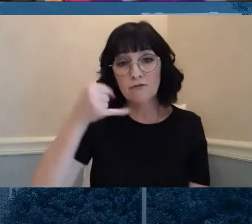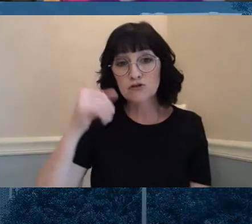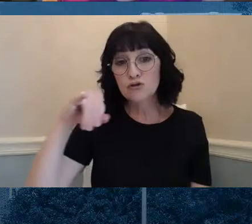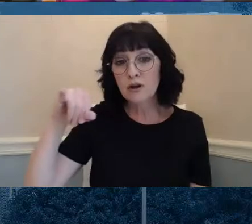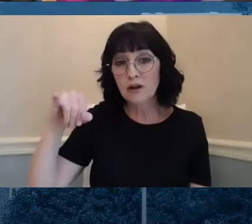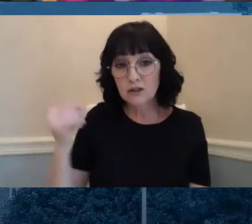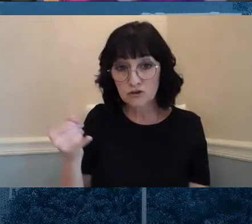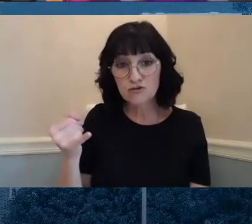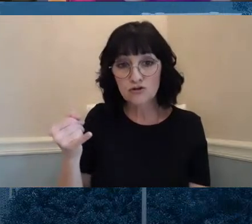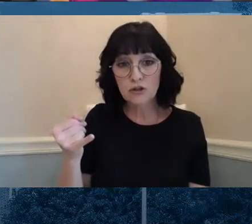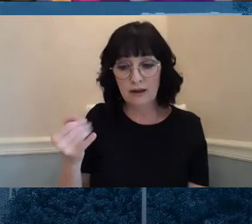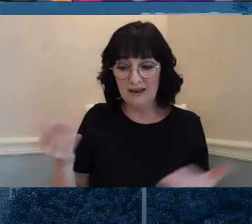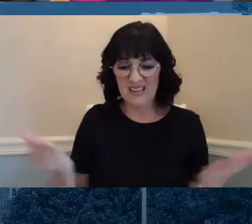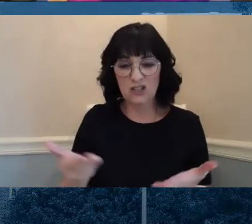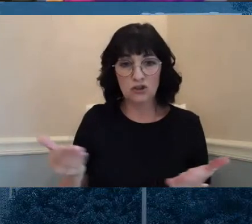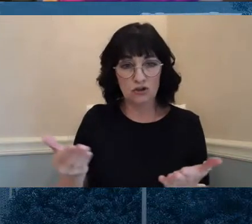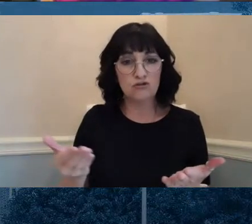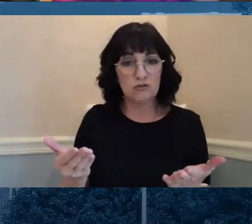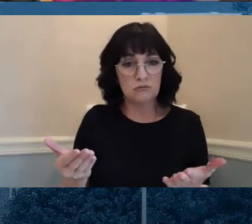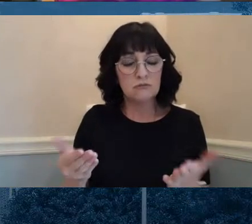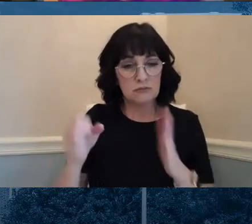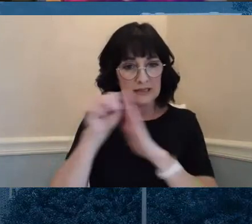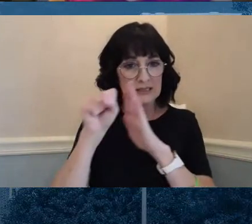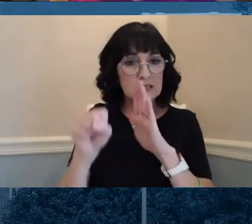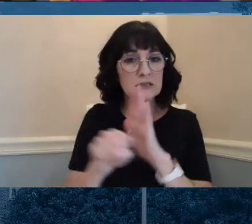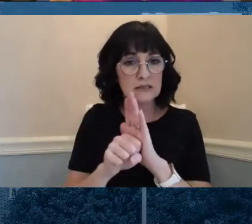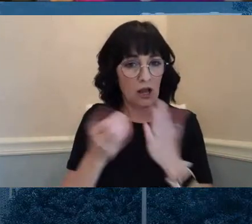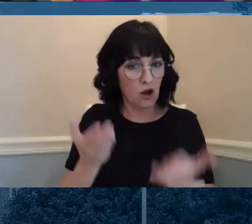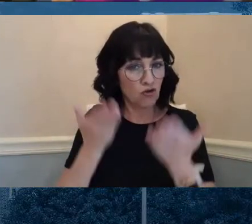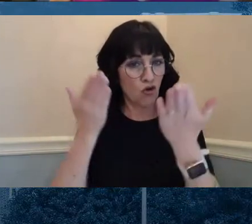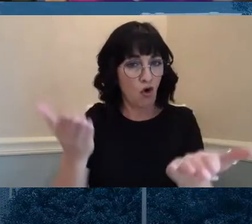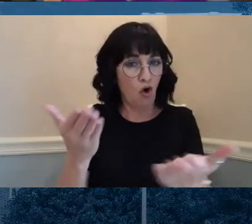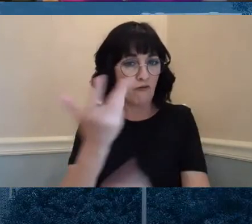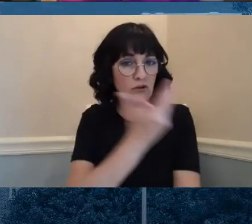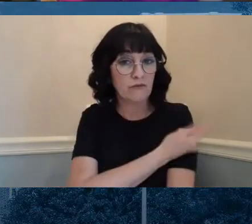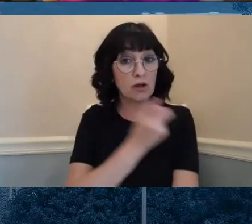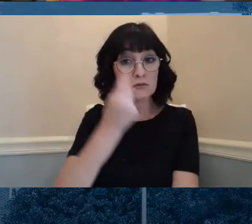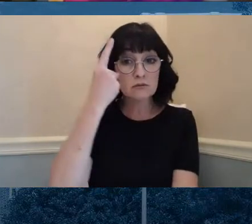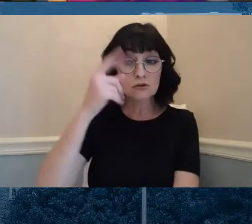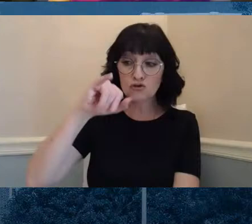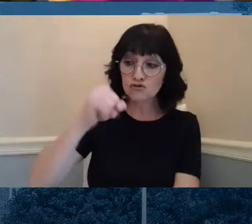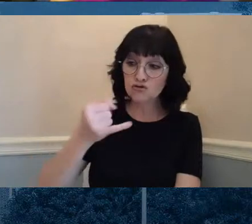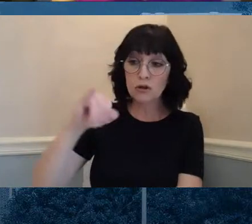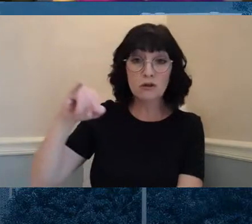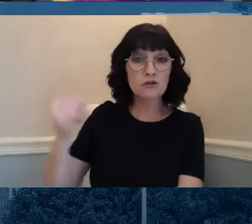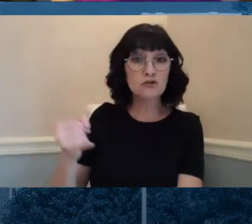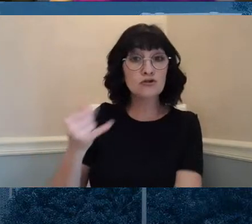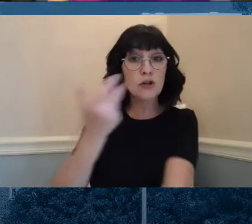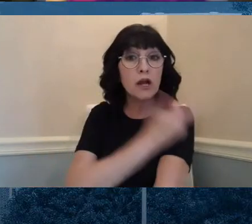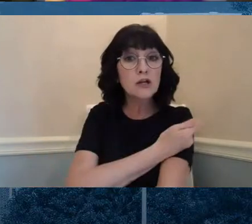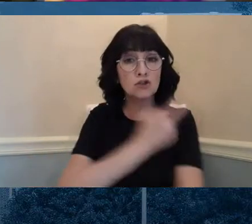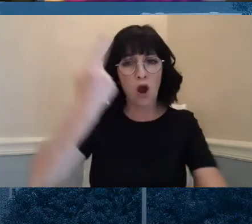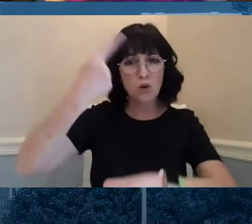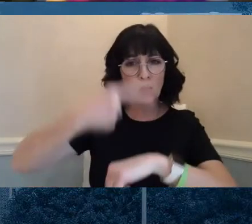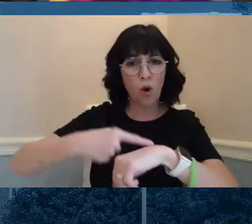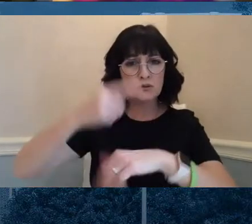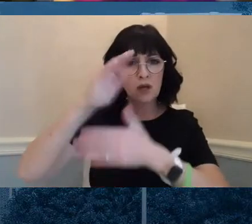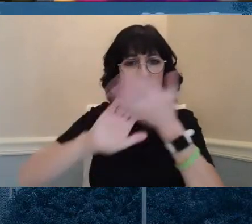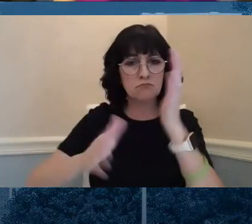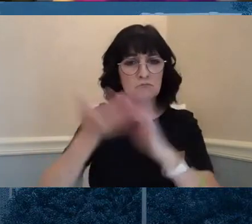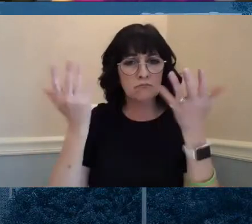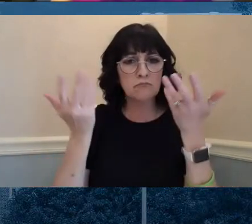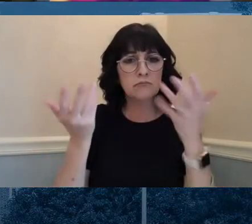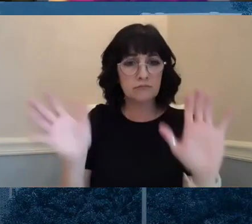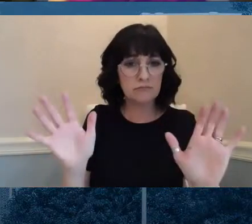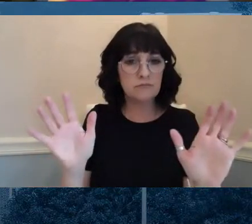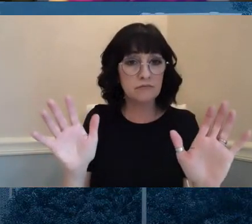resumed administering it, and we are offering Johnson & Johnson at the Dover International Speedway on Saturday and